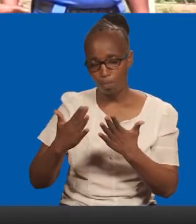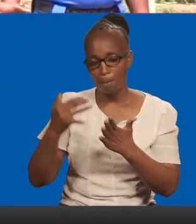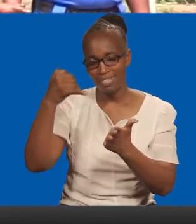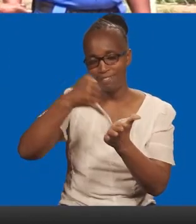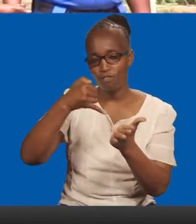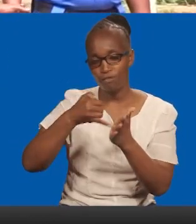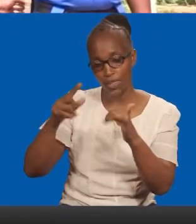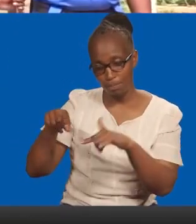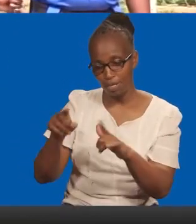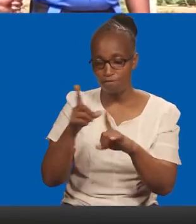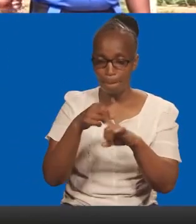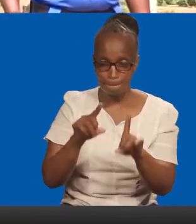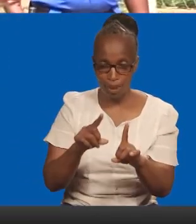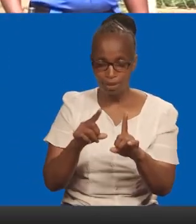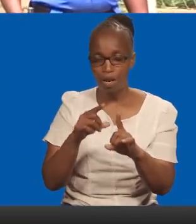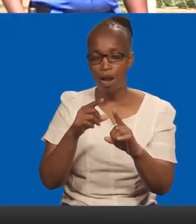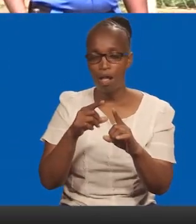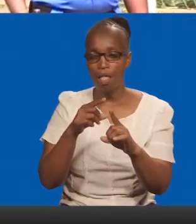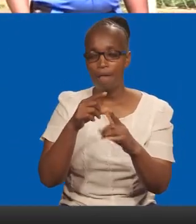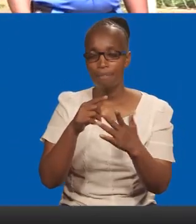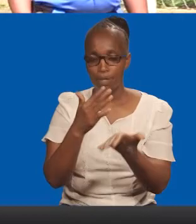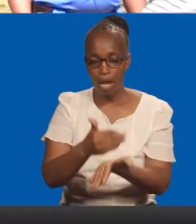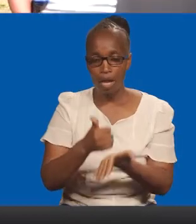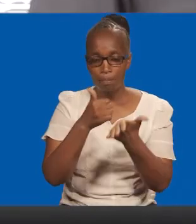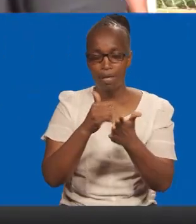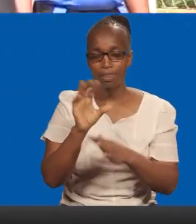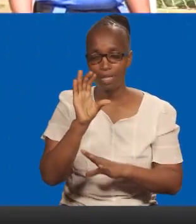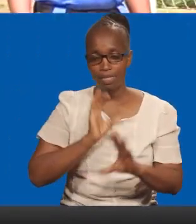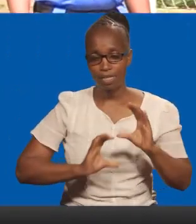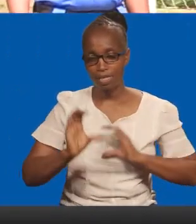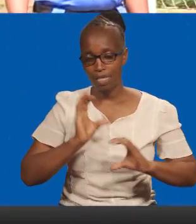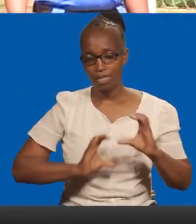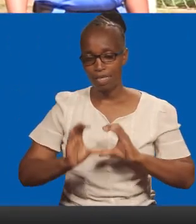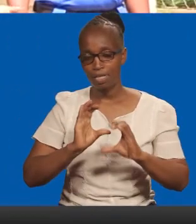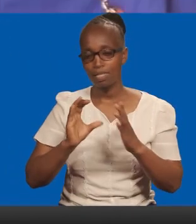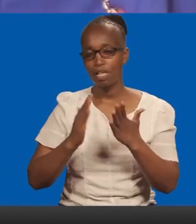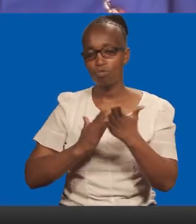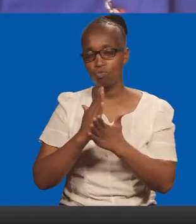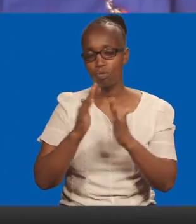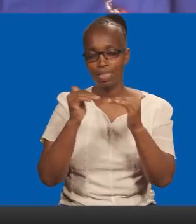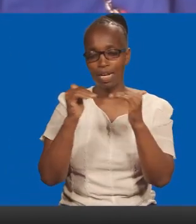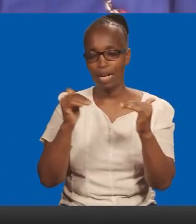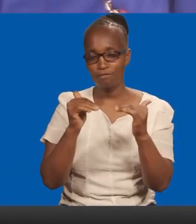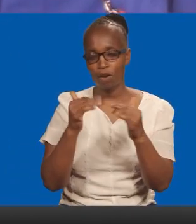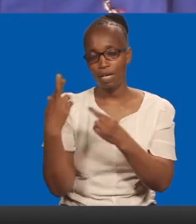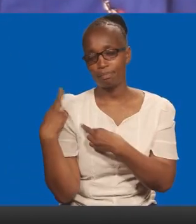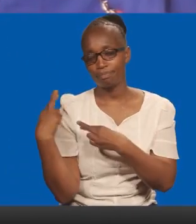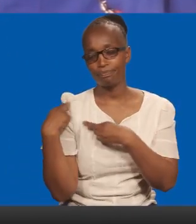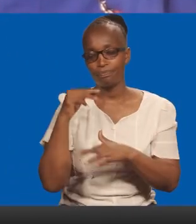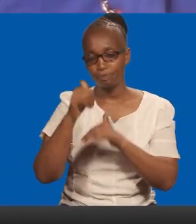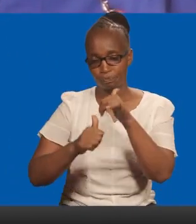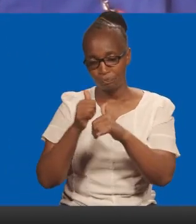badala yake kutumikia wananchi katika viwango walivyopewa kikatiba. The operation must be